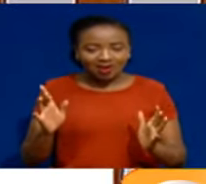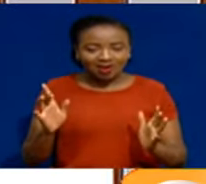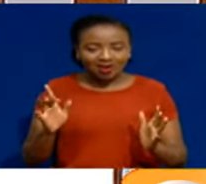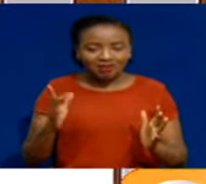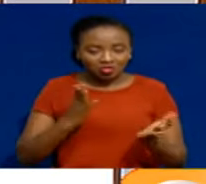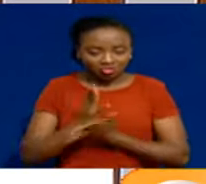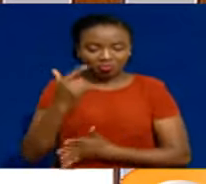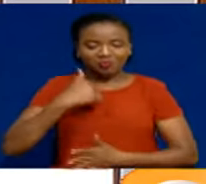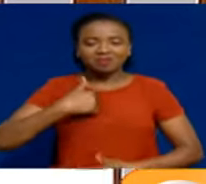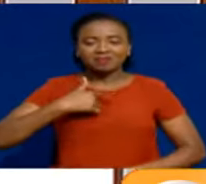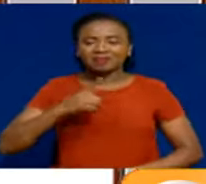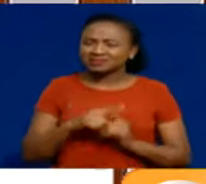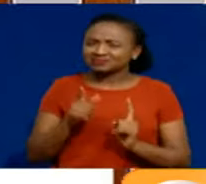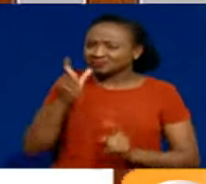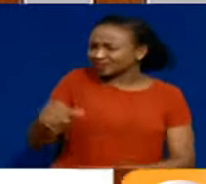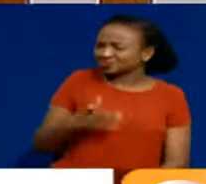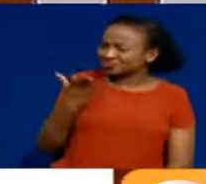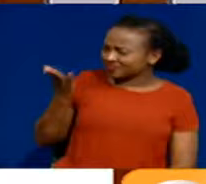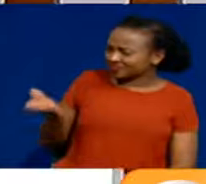And the owner of the place is still alive.